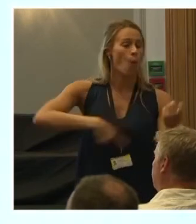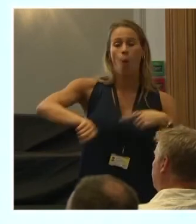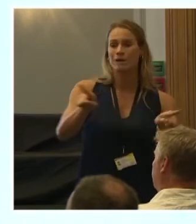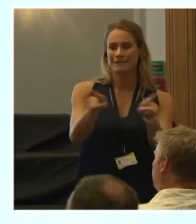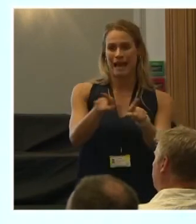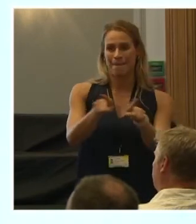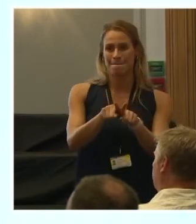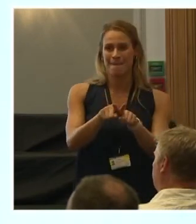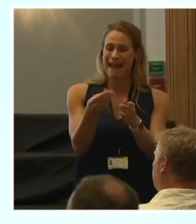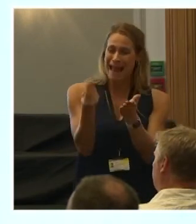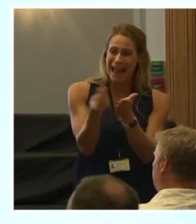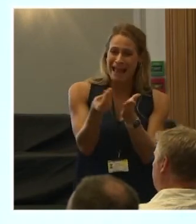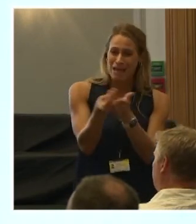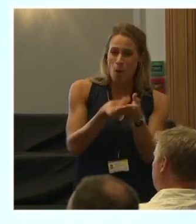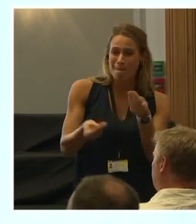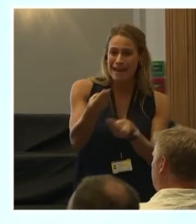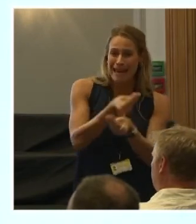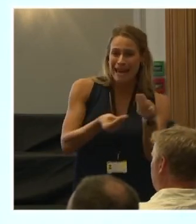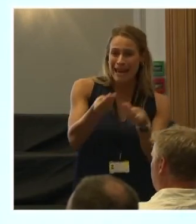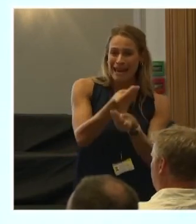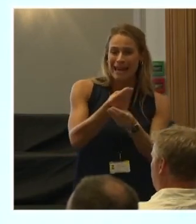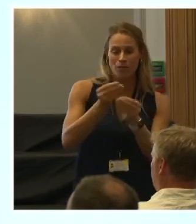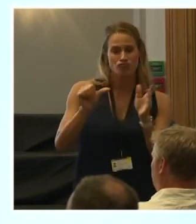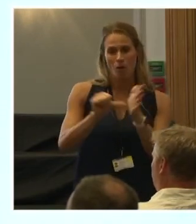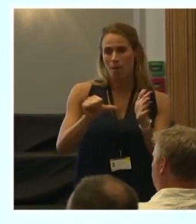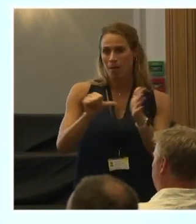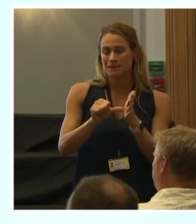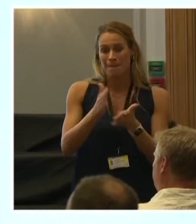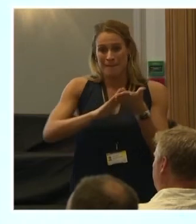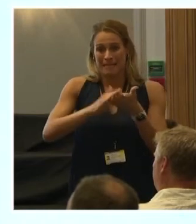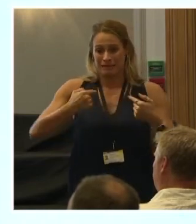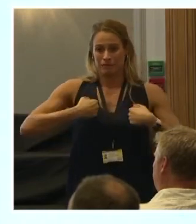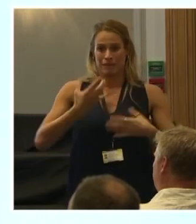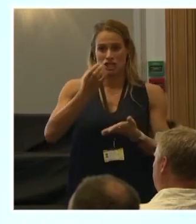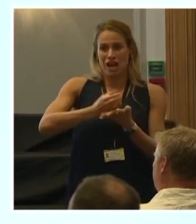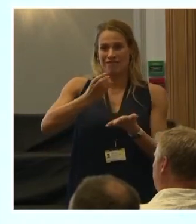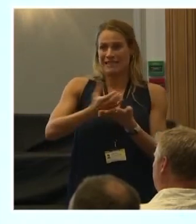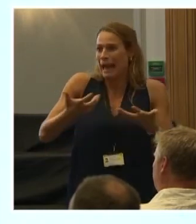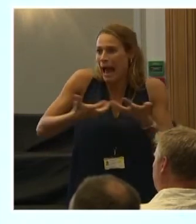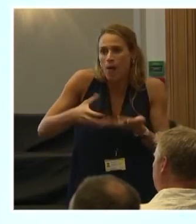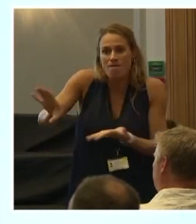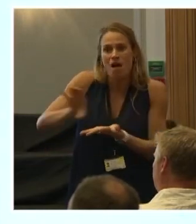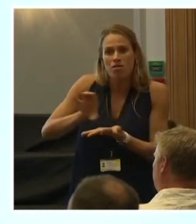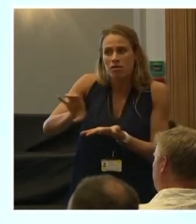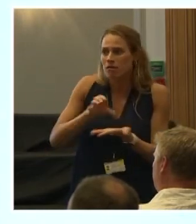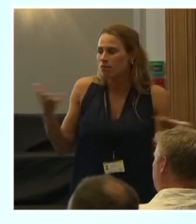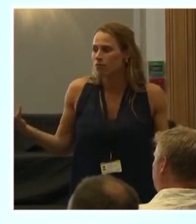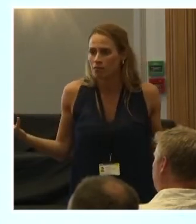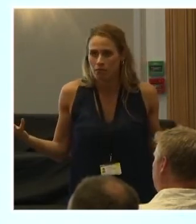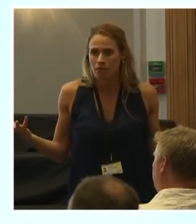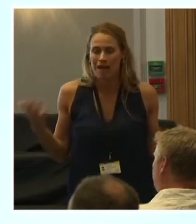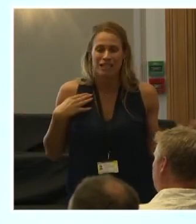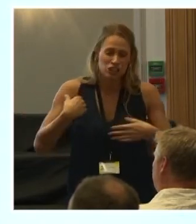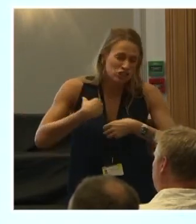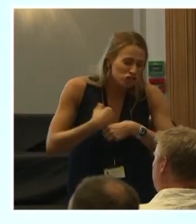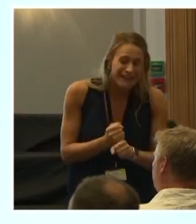greatly affects our ability as a charity to raise funds, stress on health services, and stress on